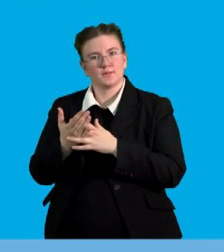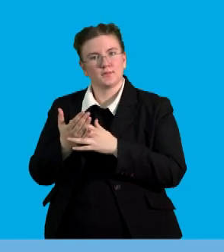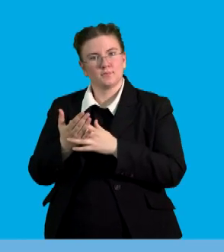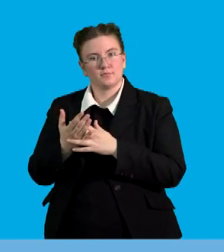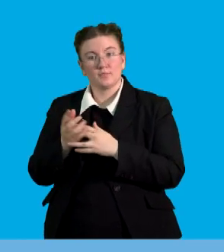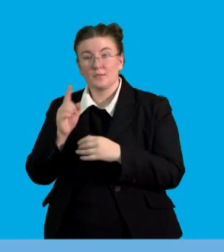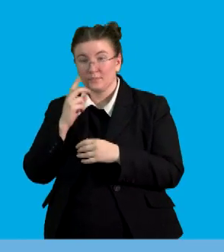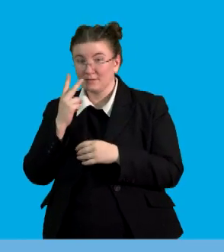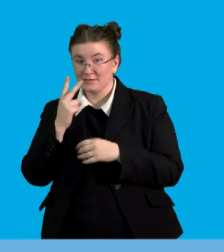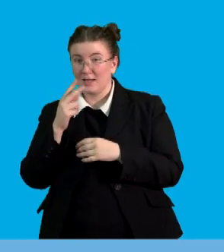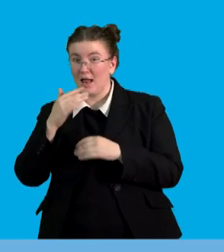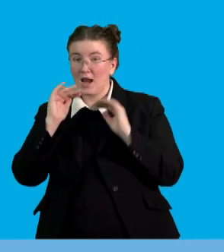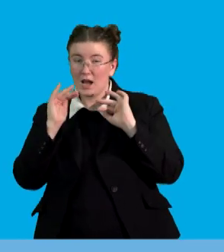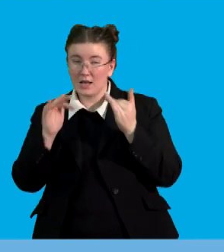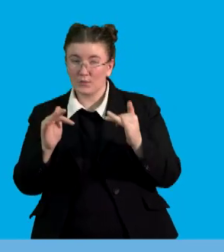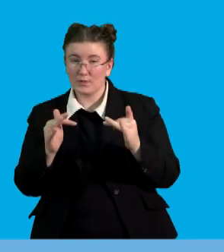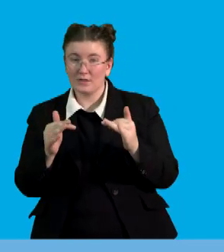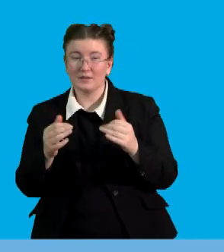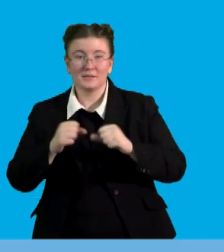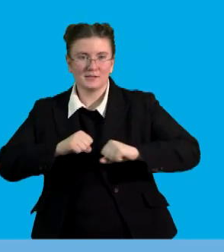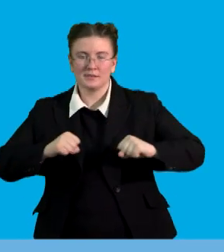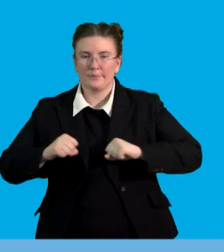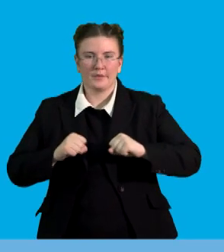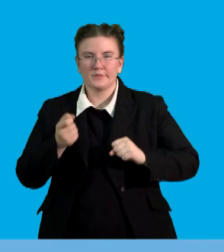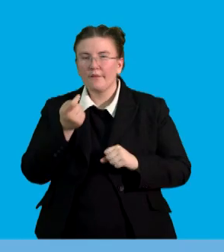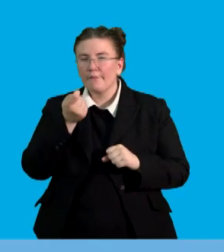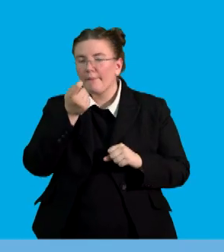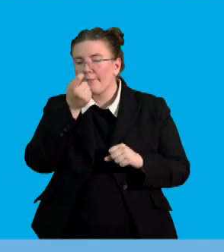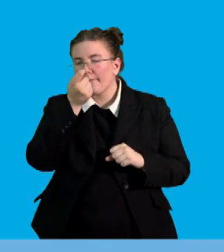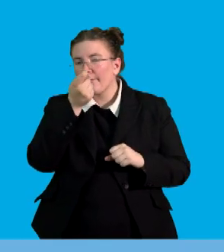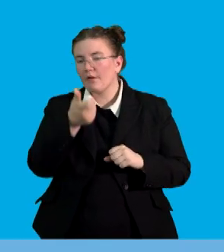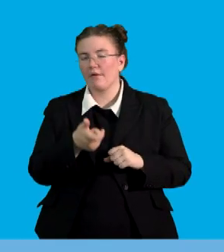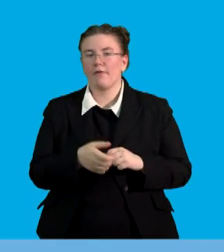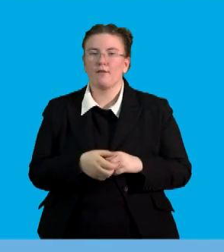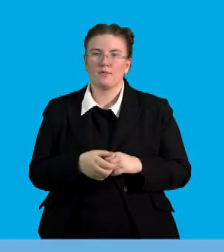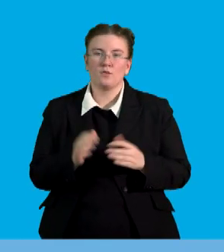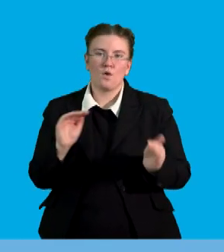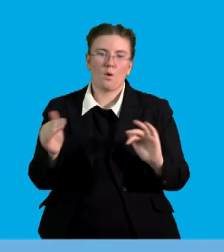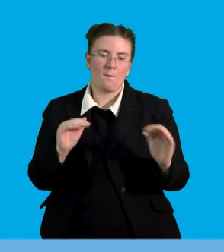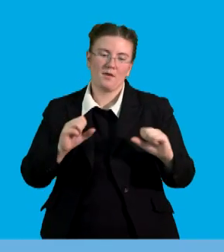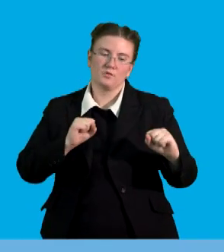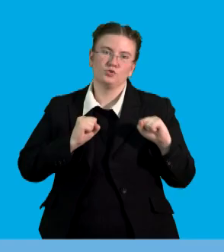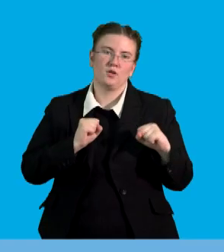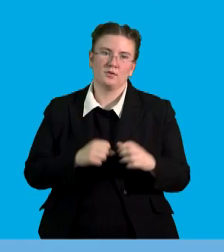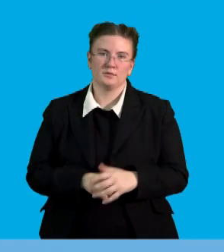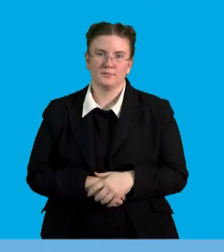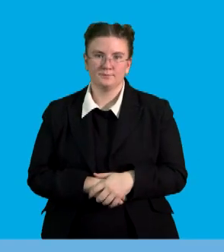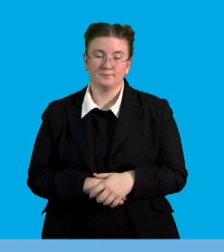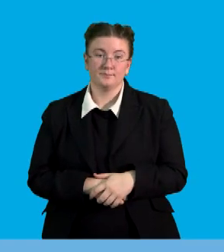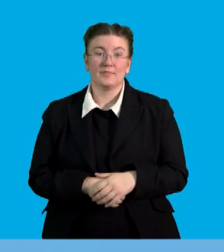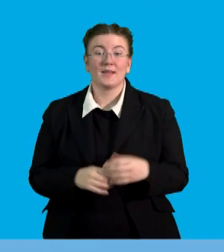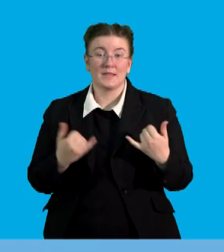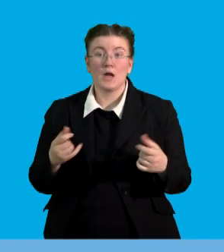particles. Whereas when you're looking at the liquid, the spaces are smaller than those in a solid